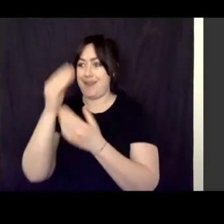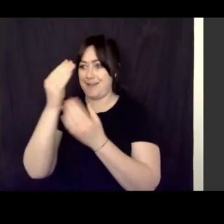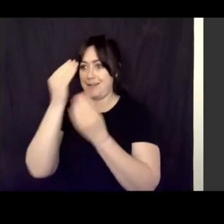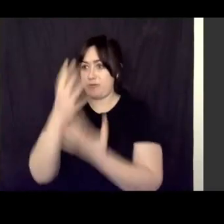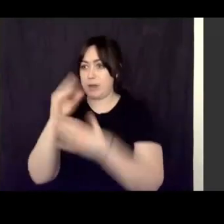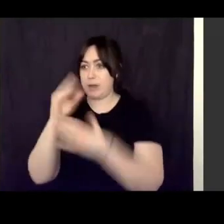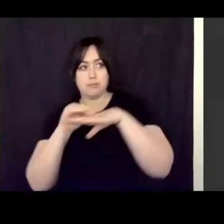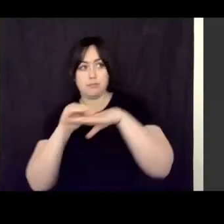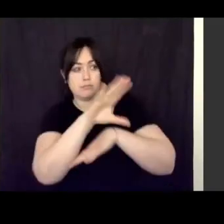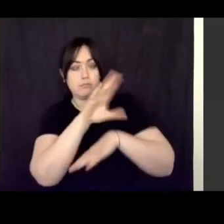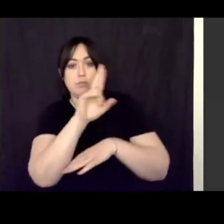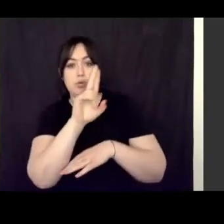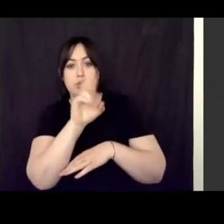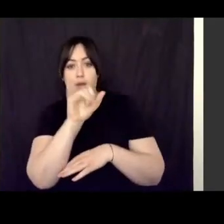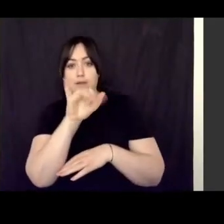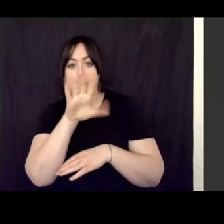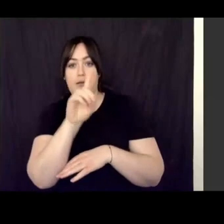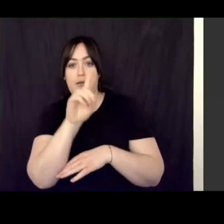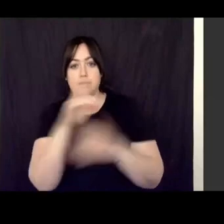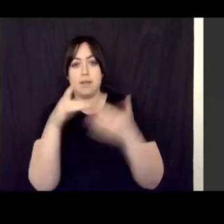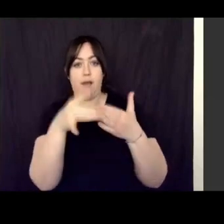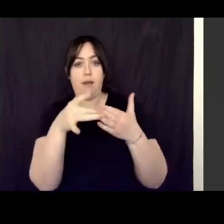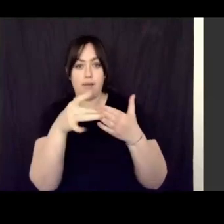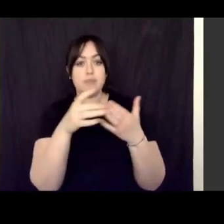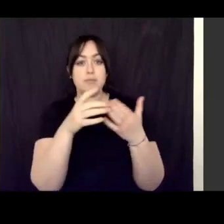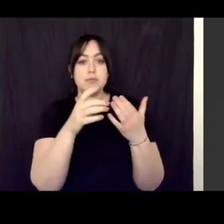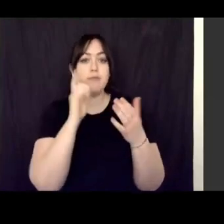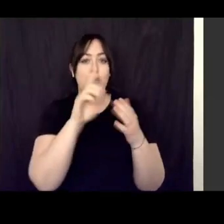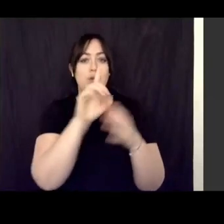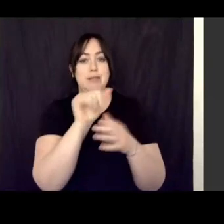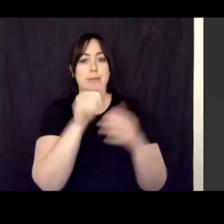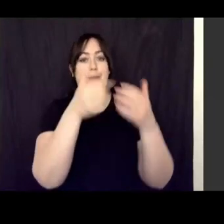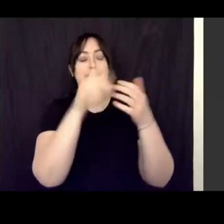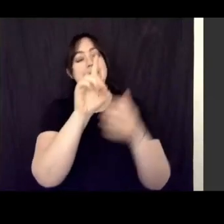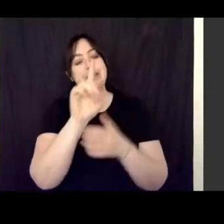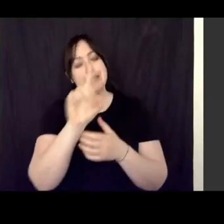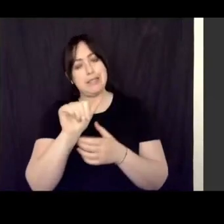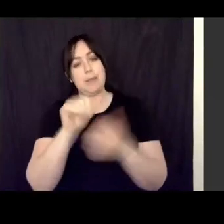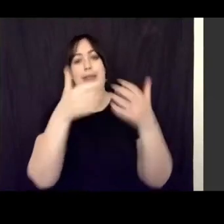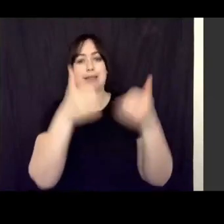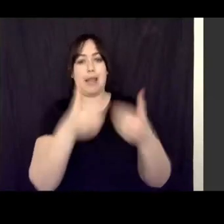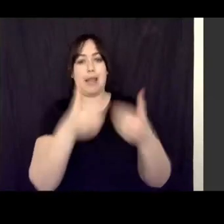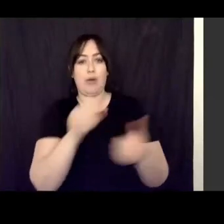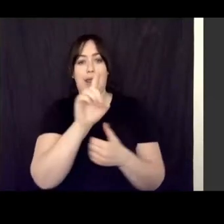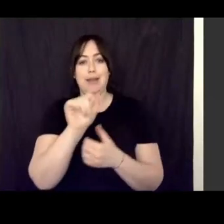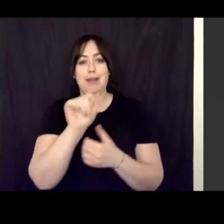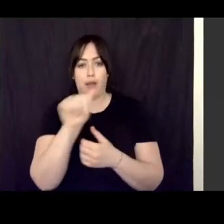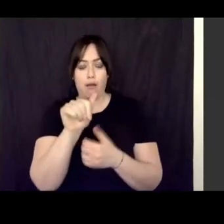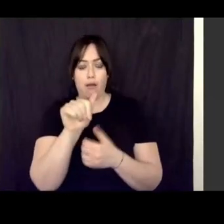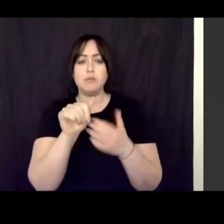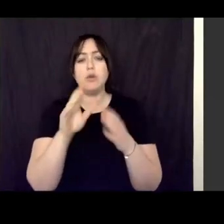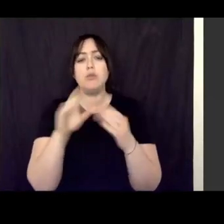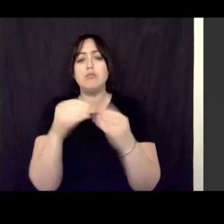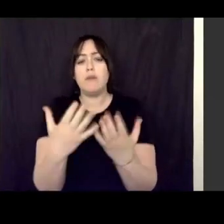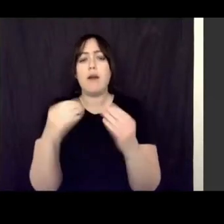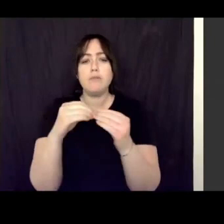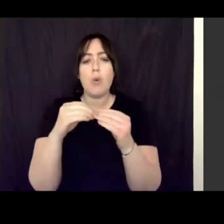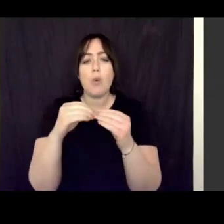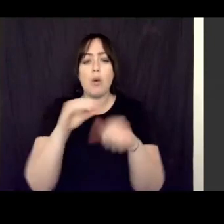data disaggregated by disability status. So to give the IP some guidance on which tool to use and how it could be